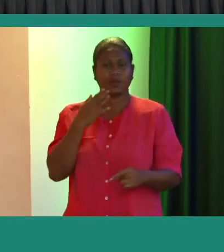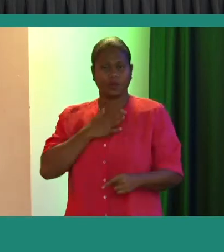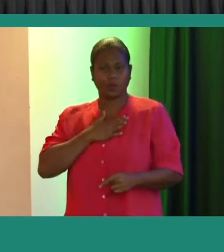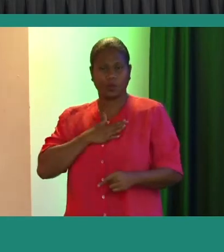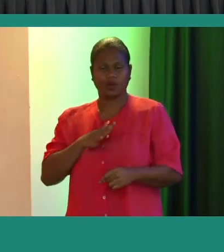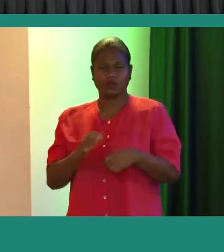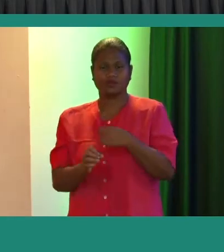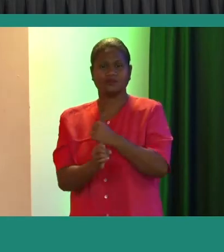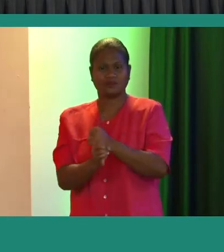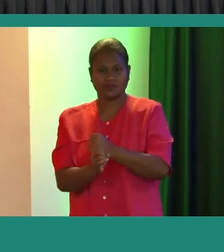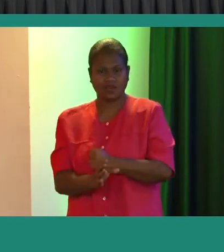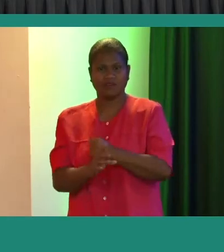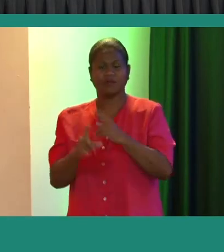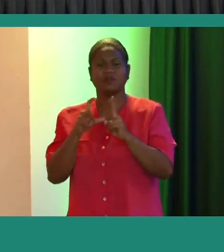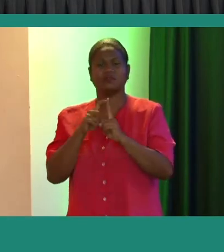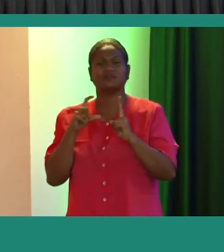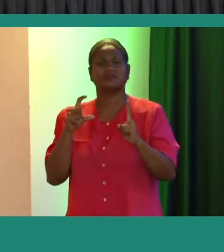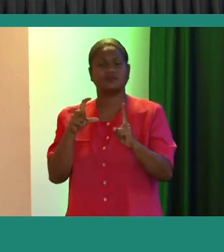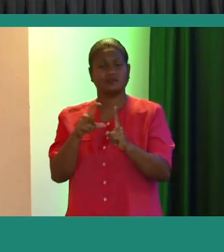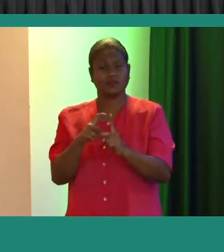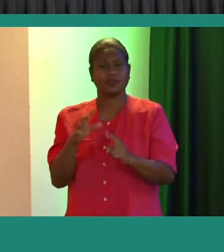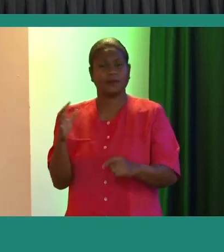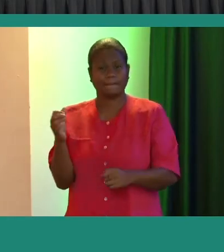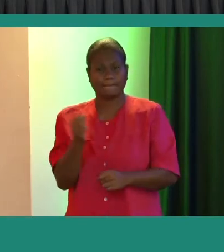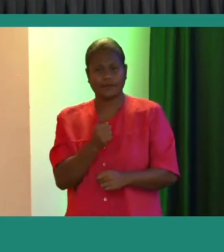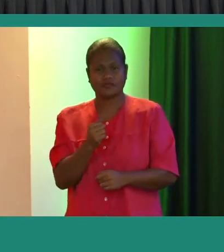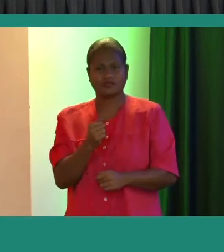particular, basically getting them to be